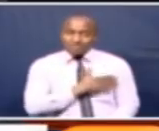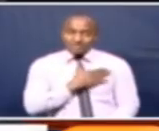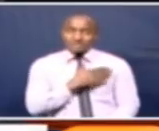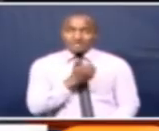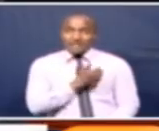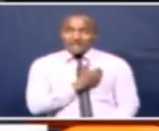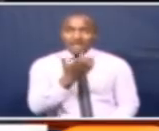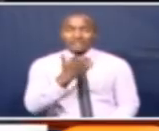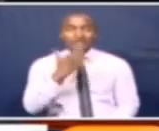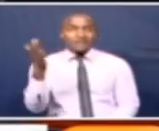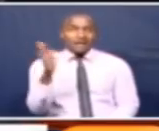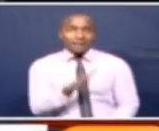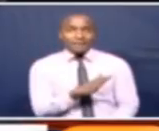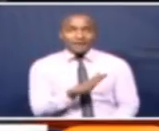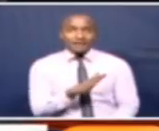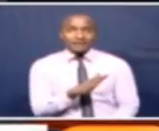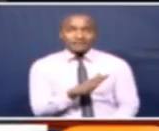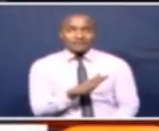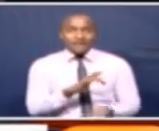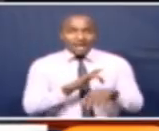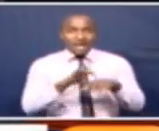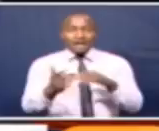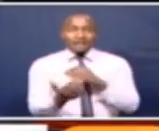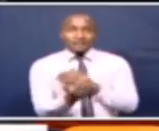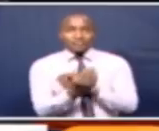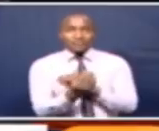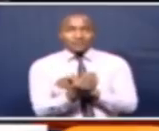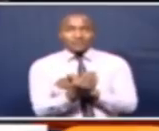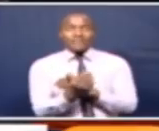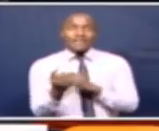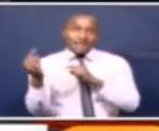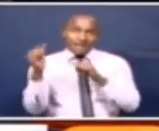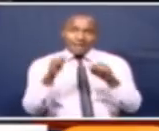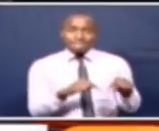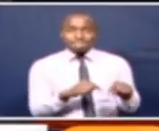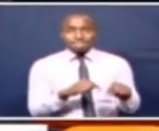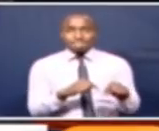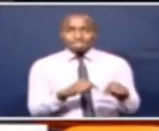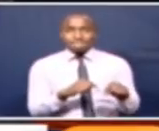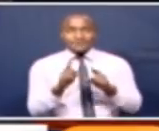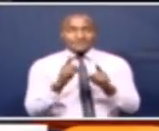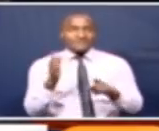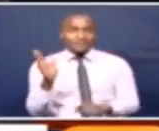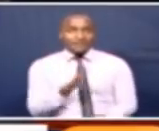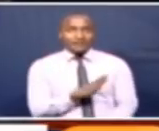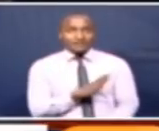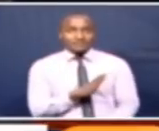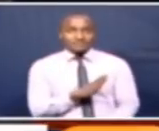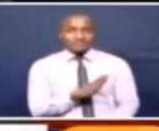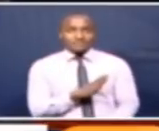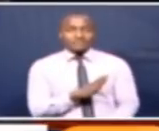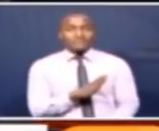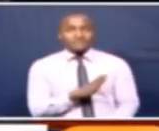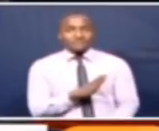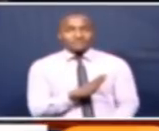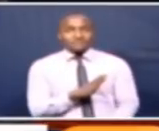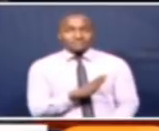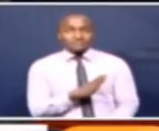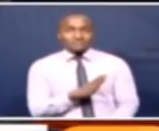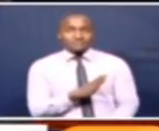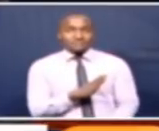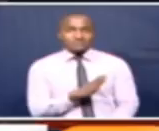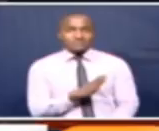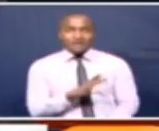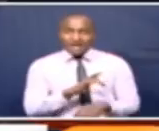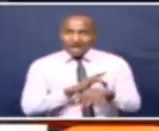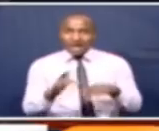the girl. Very early in the morning, let her start moving. Let her travel back. And for sure,